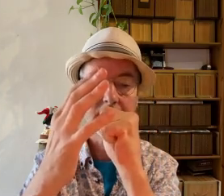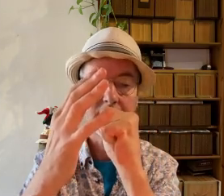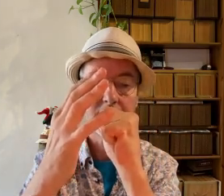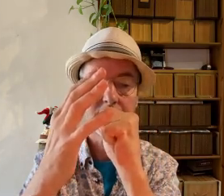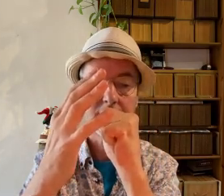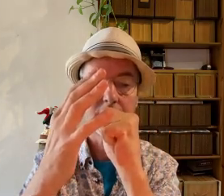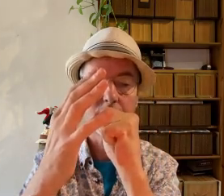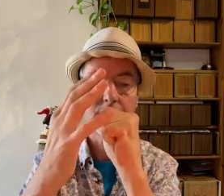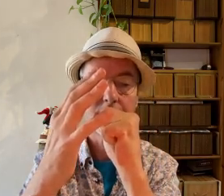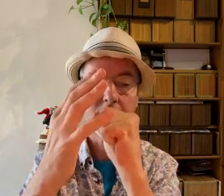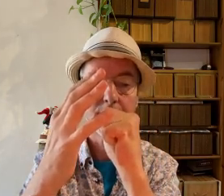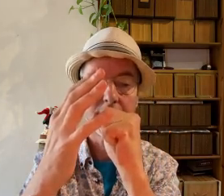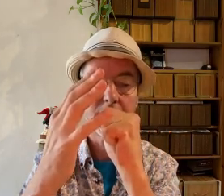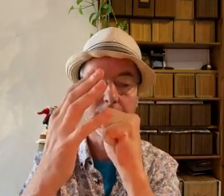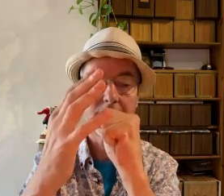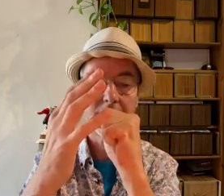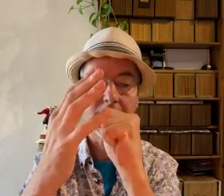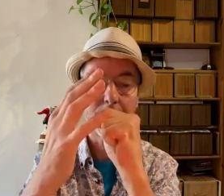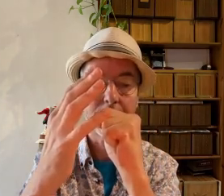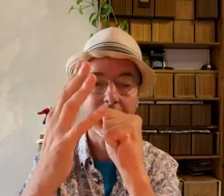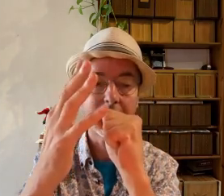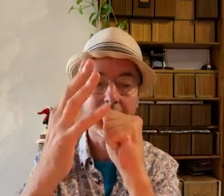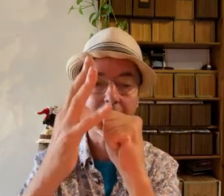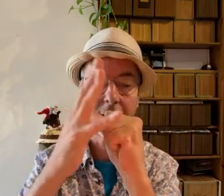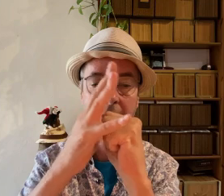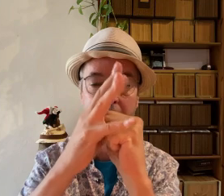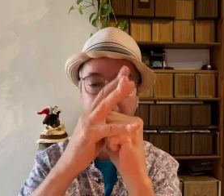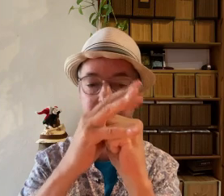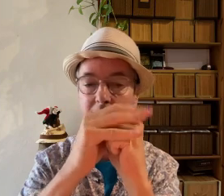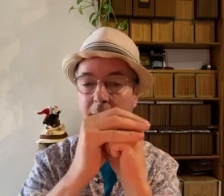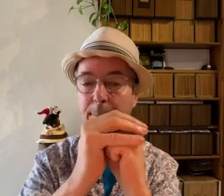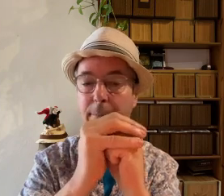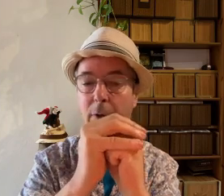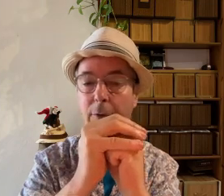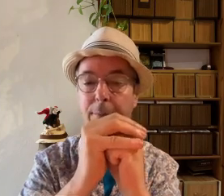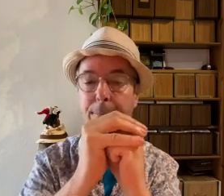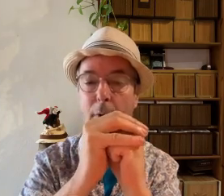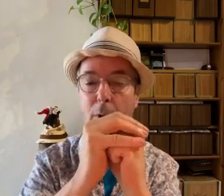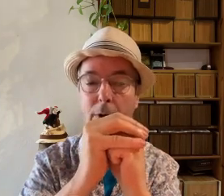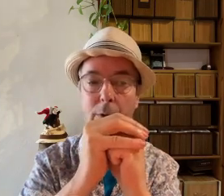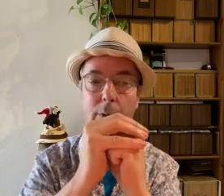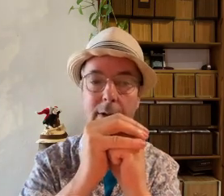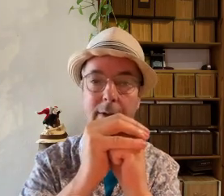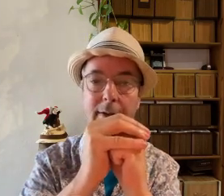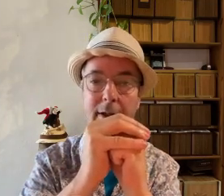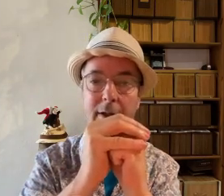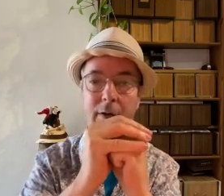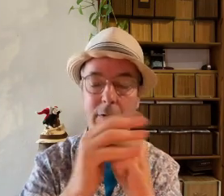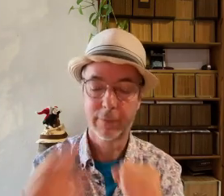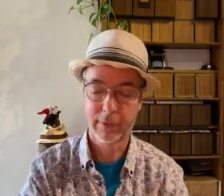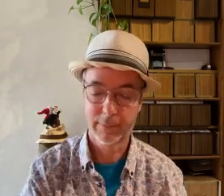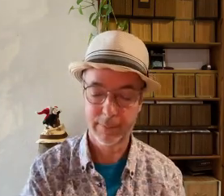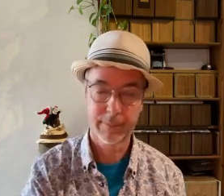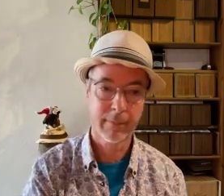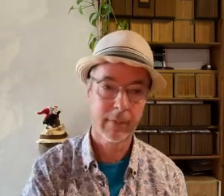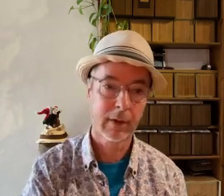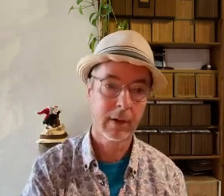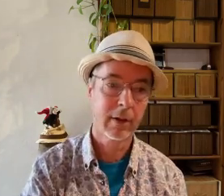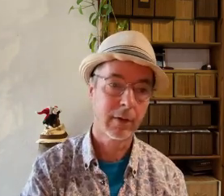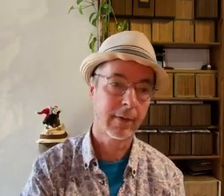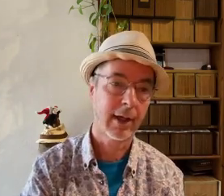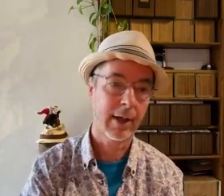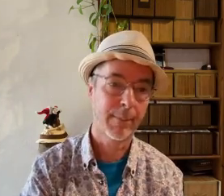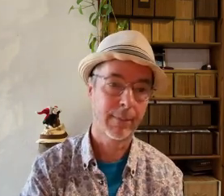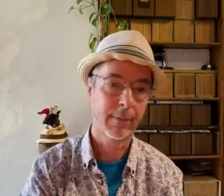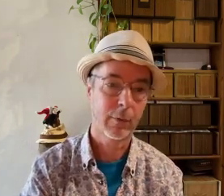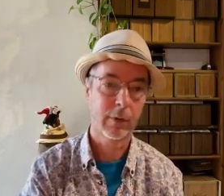minimize the A so that it can become an application, and the M, or the more, will take over.